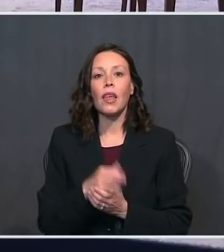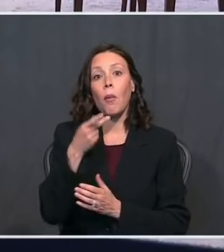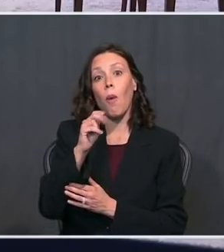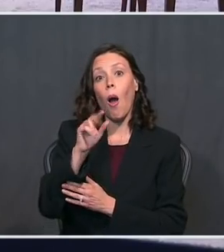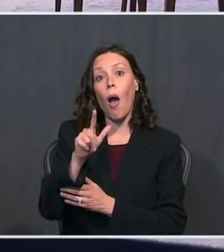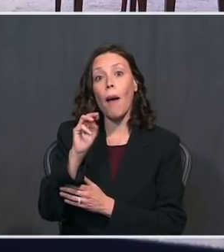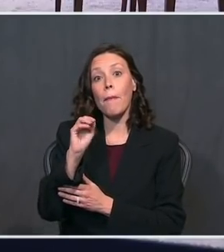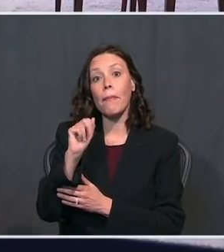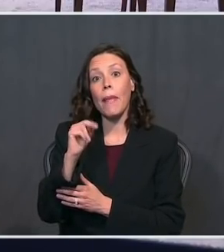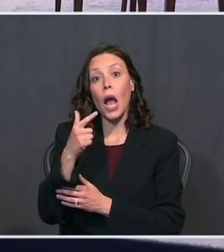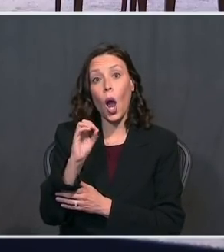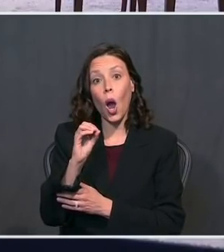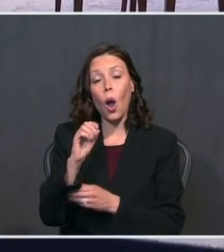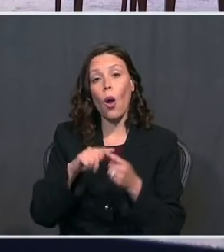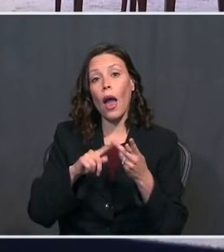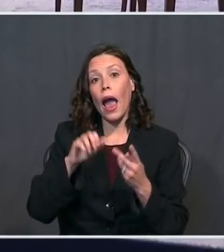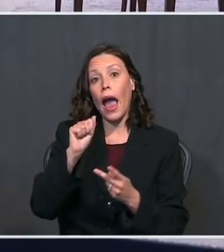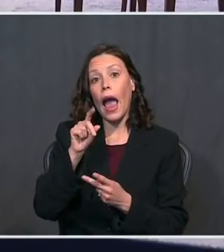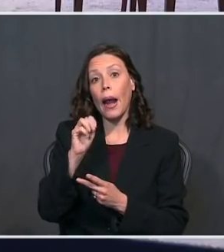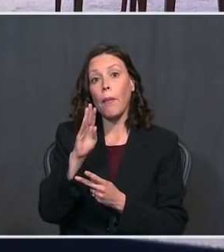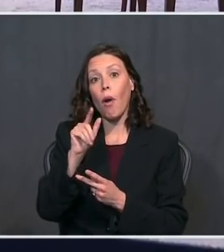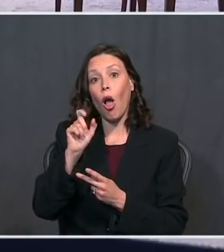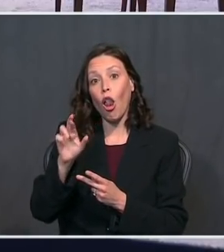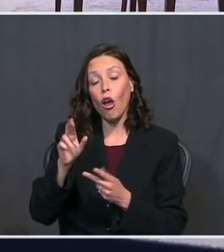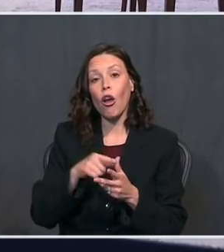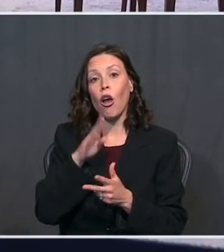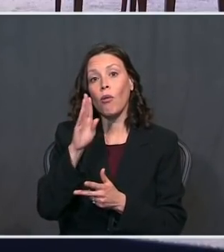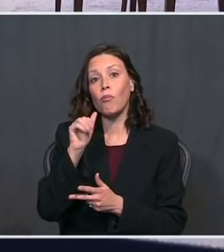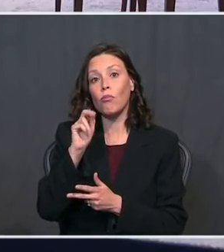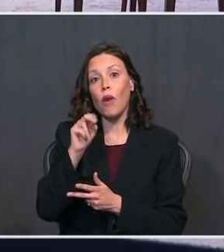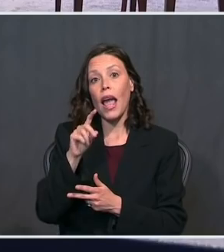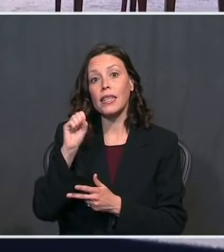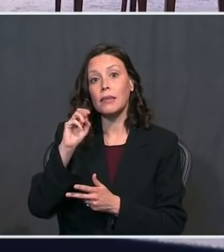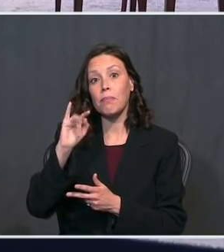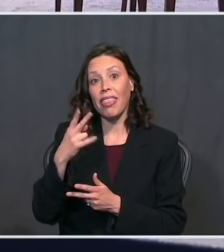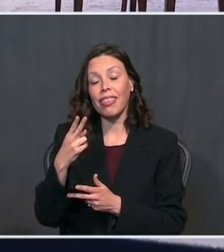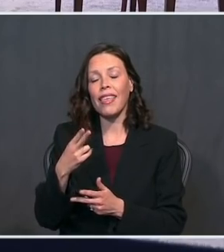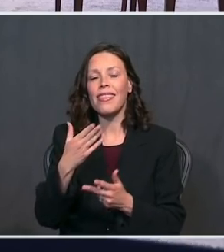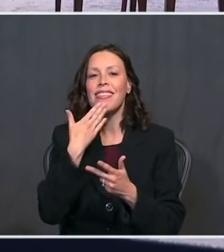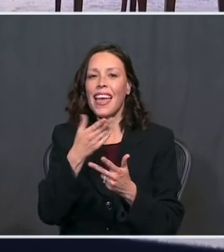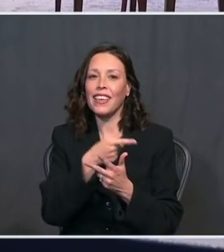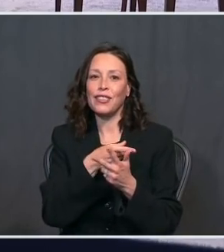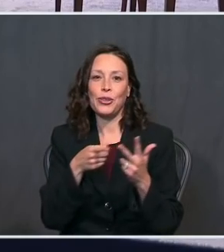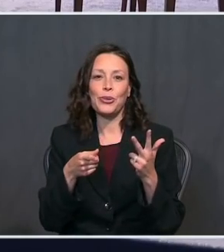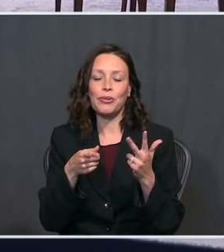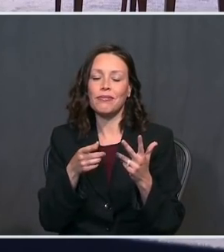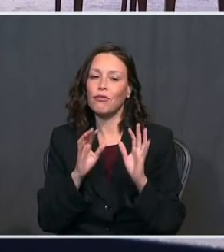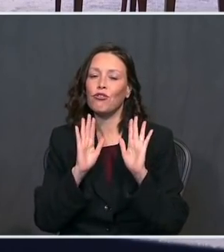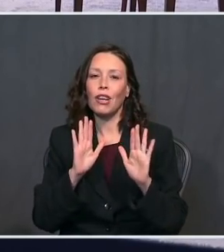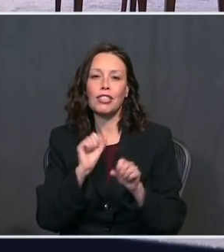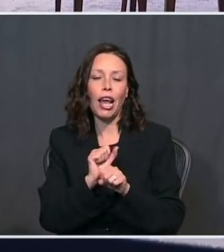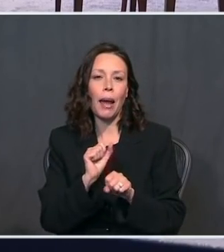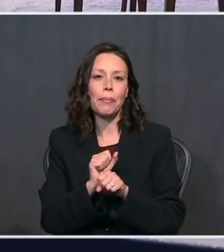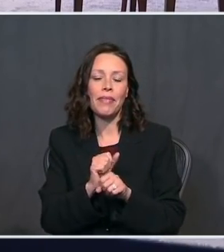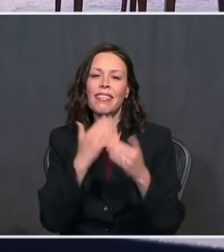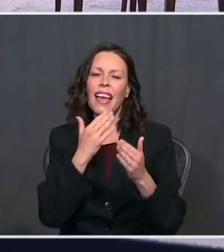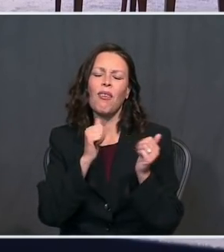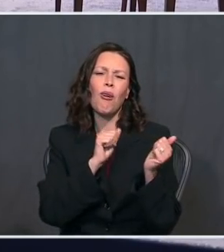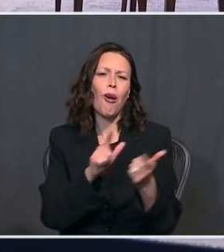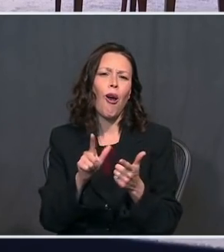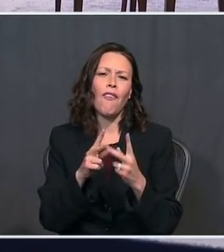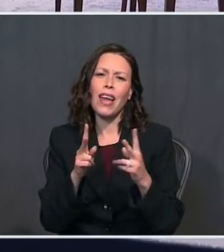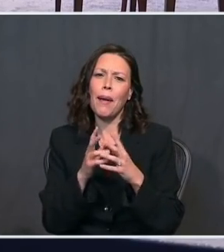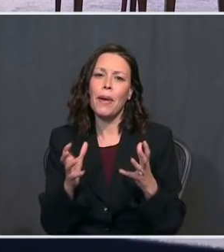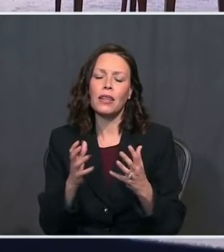Paul Mango, Adam Bowler, and Brad Smith. Thank you very much. Great job. Thank you all very